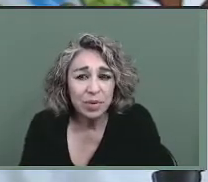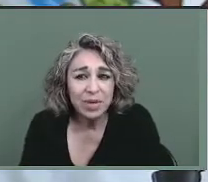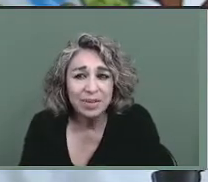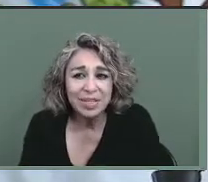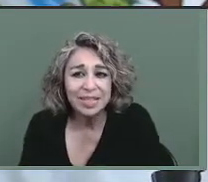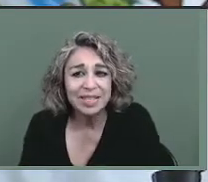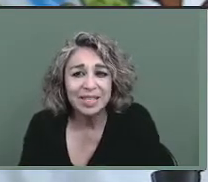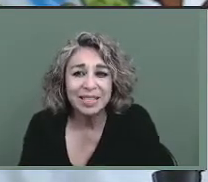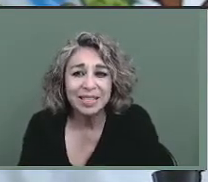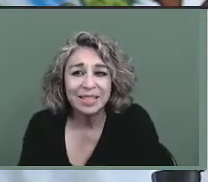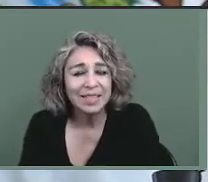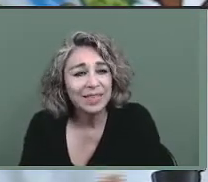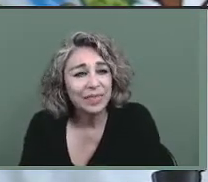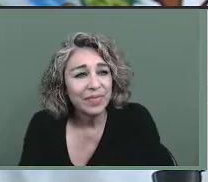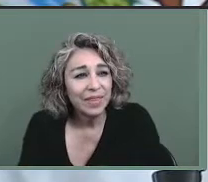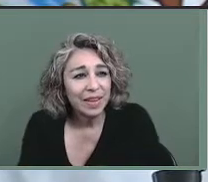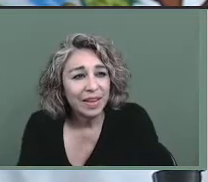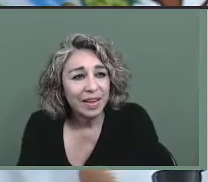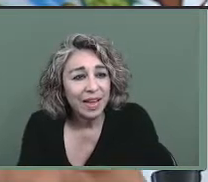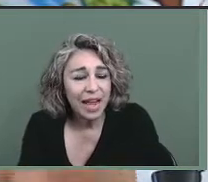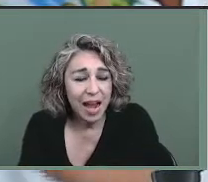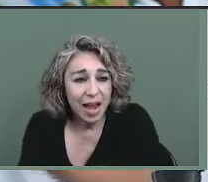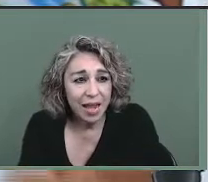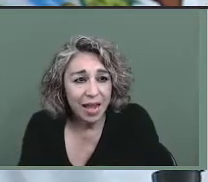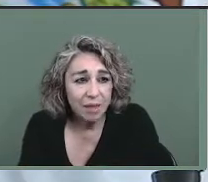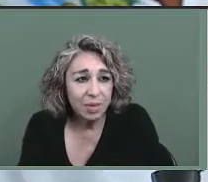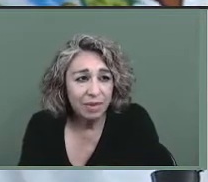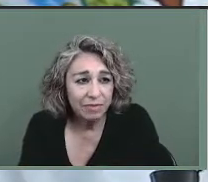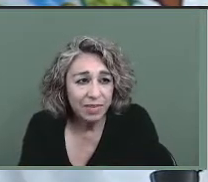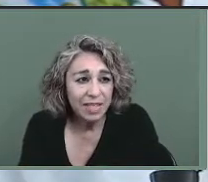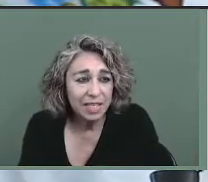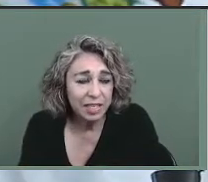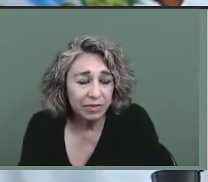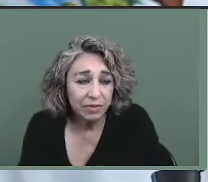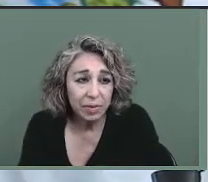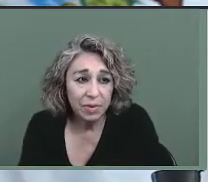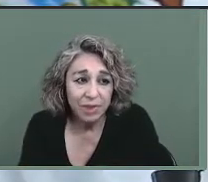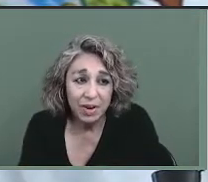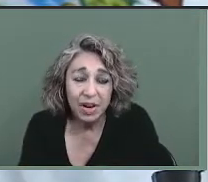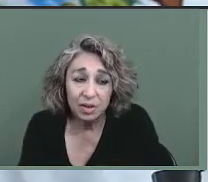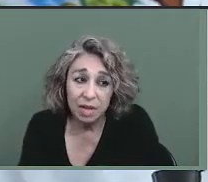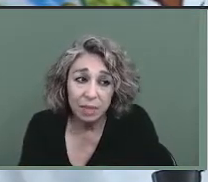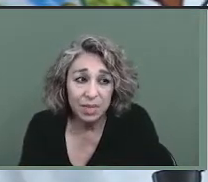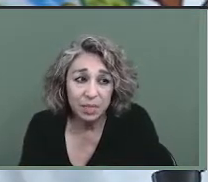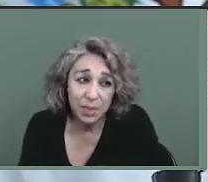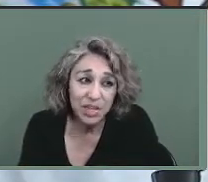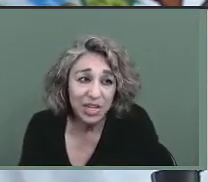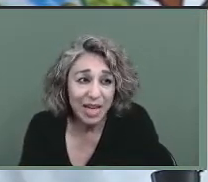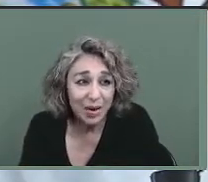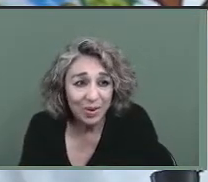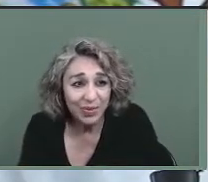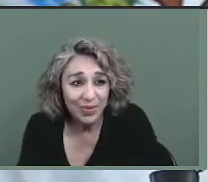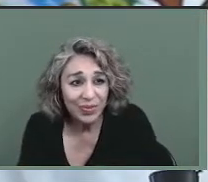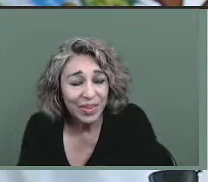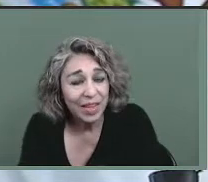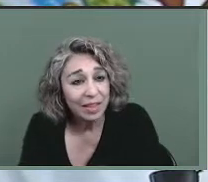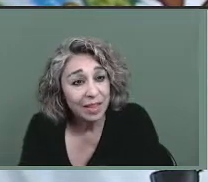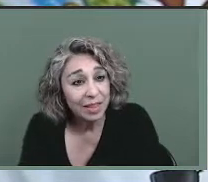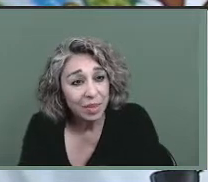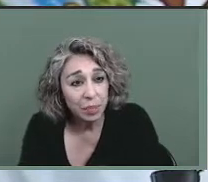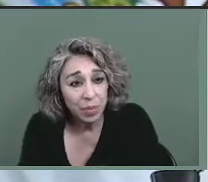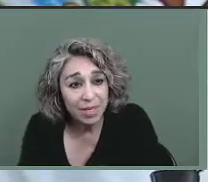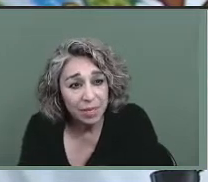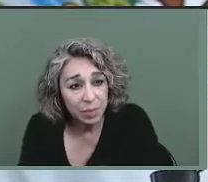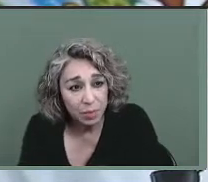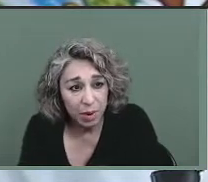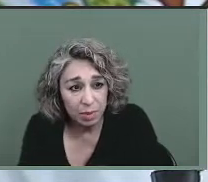what produced this illness? And I am convinced from a very long time, and especially now, that